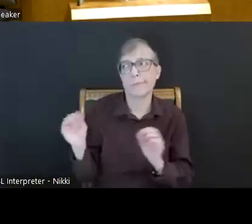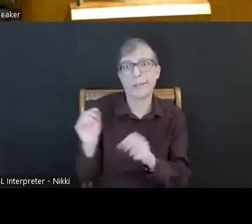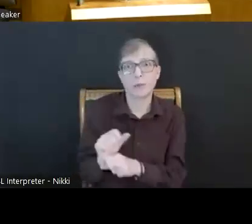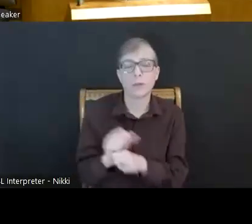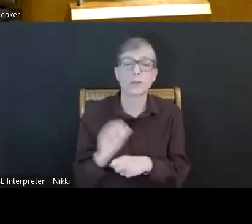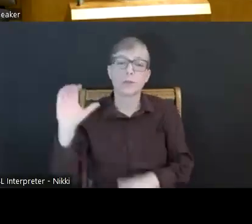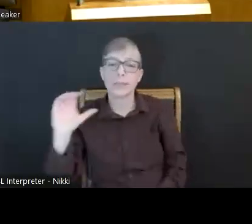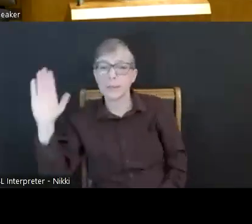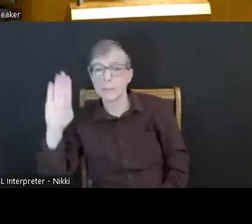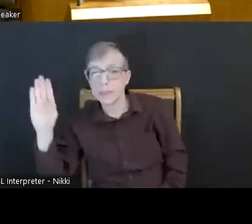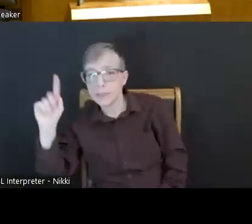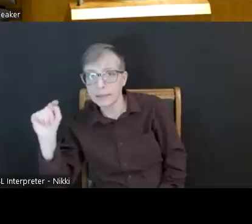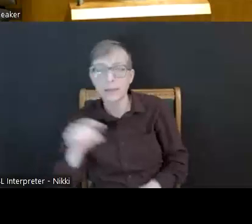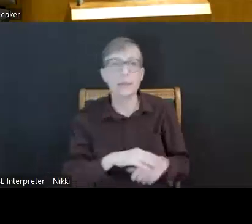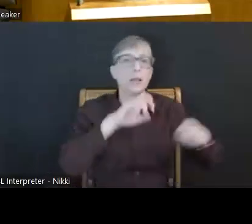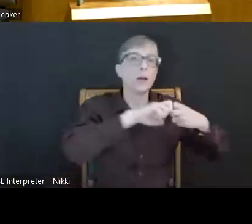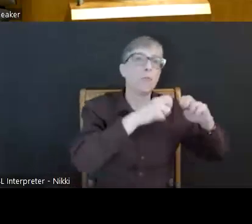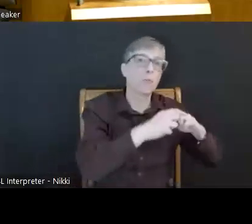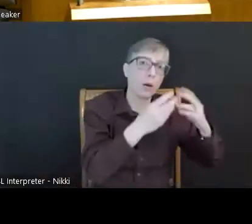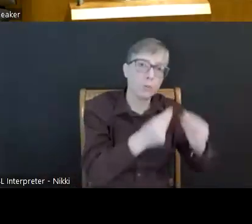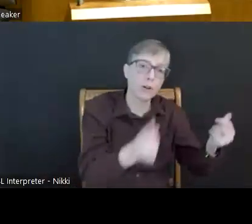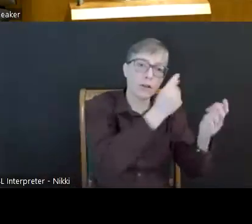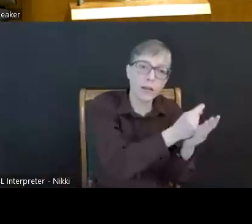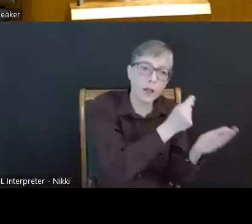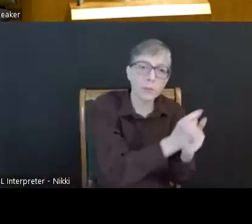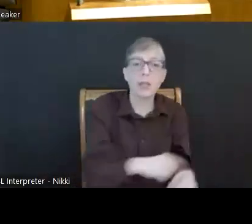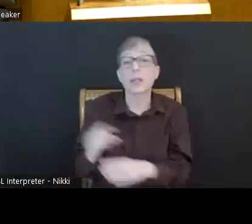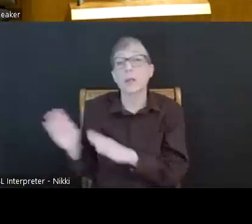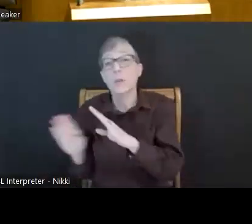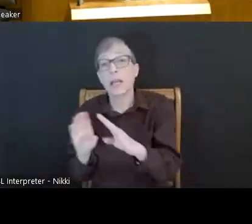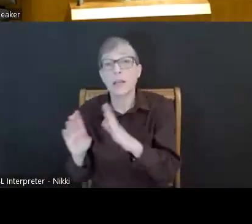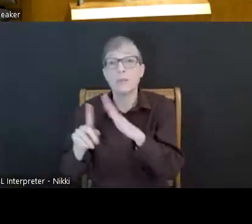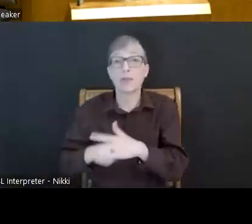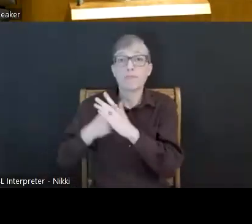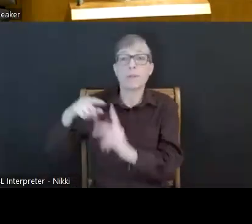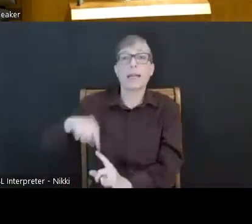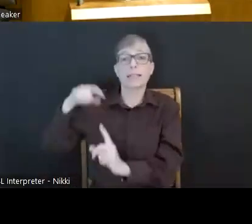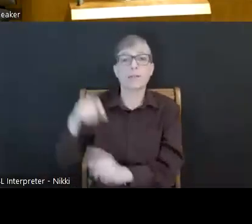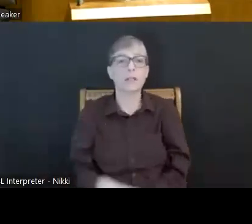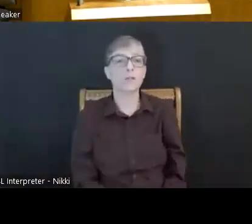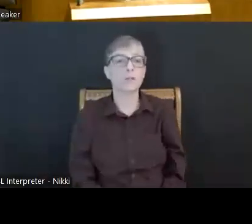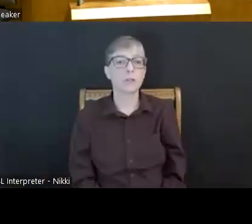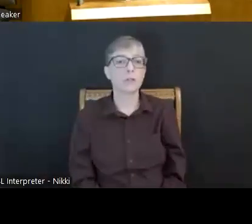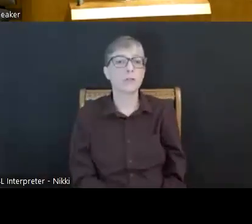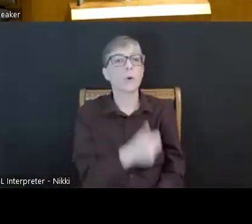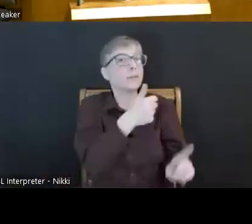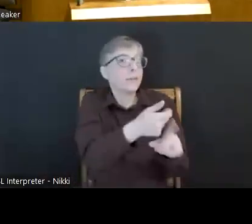behavioral activation, things like this, or even self-management training like you might do for